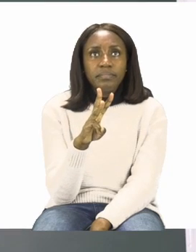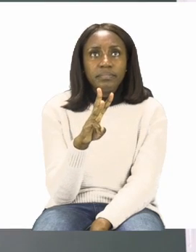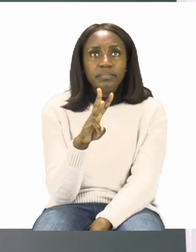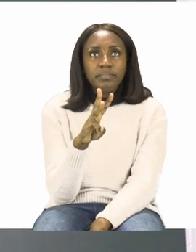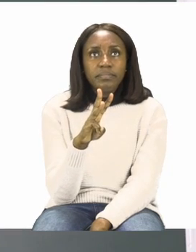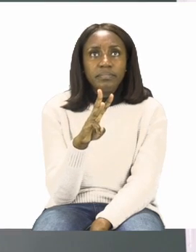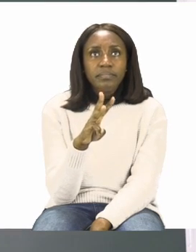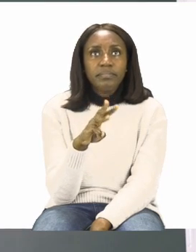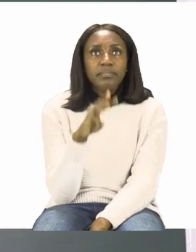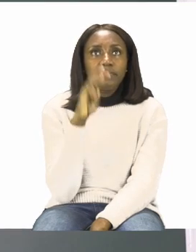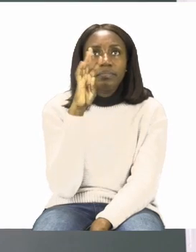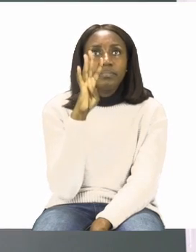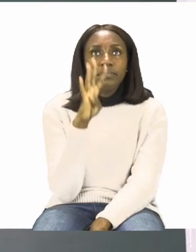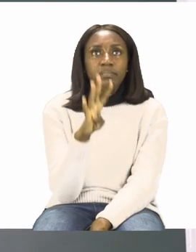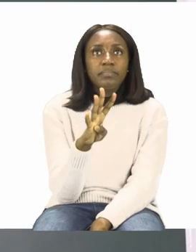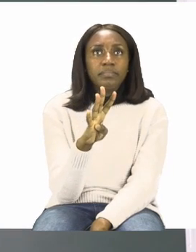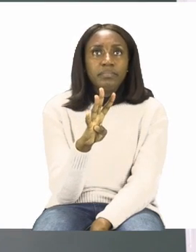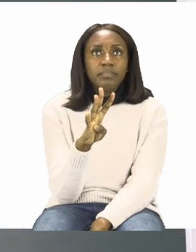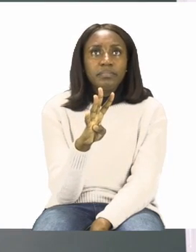3,